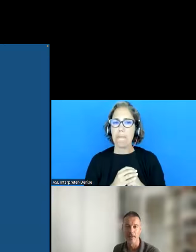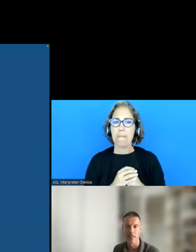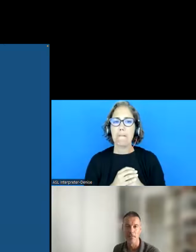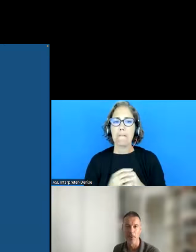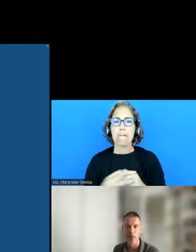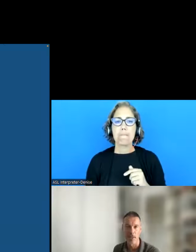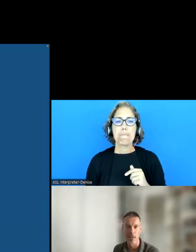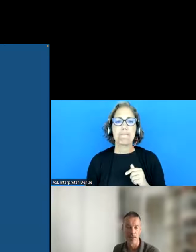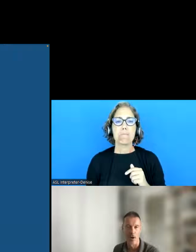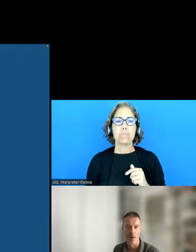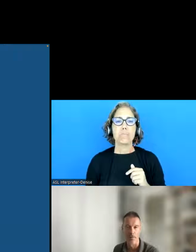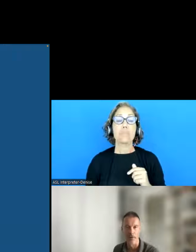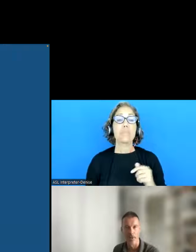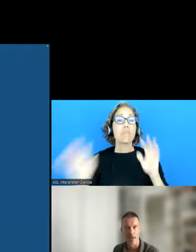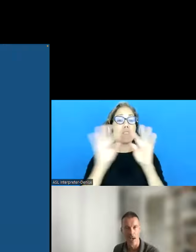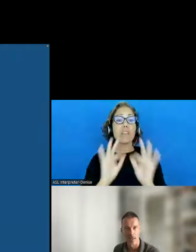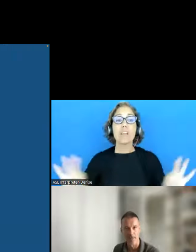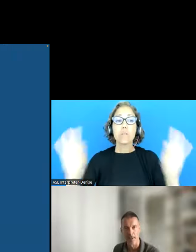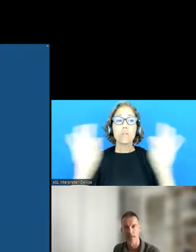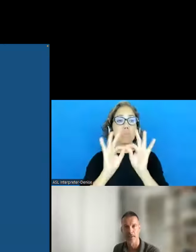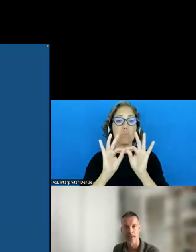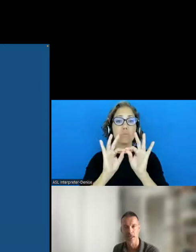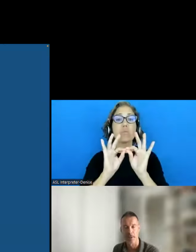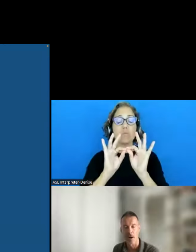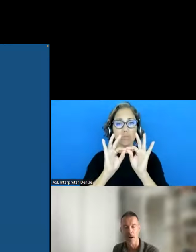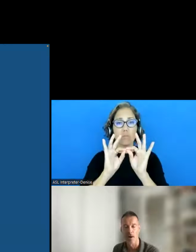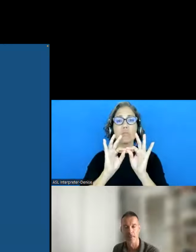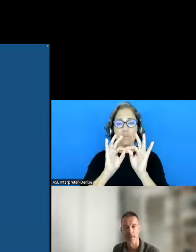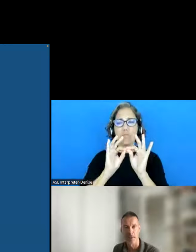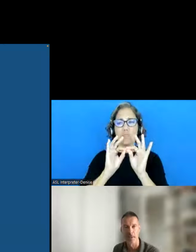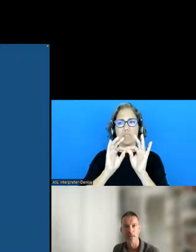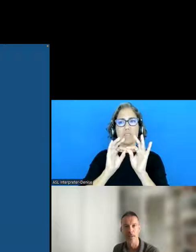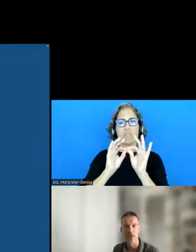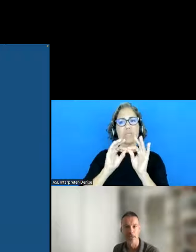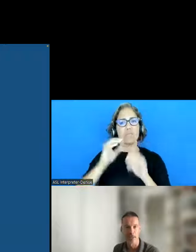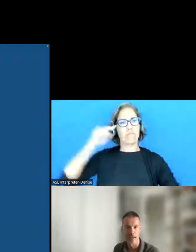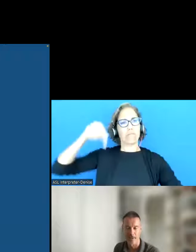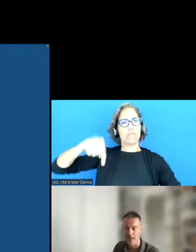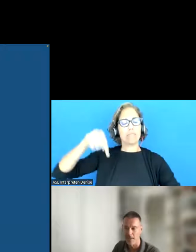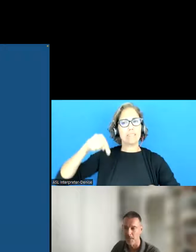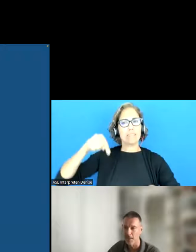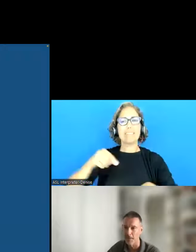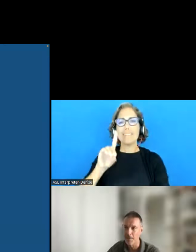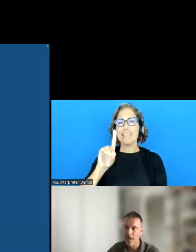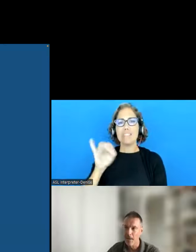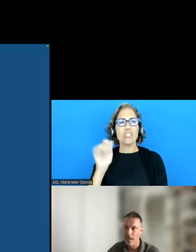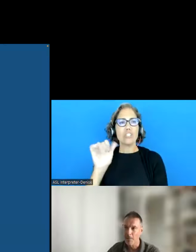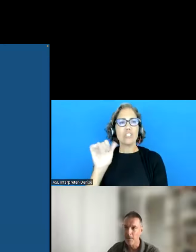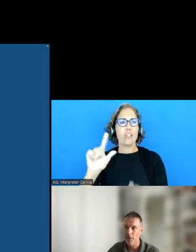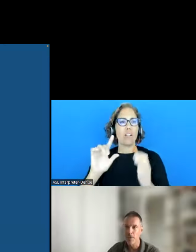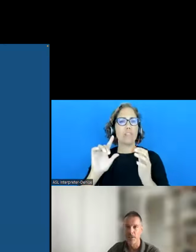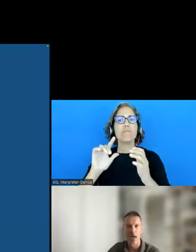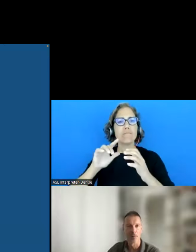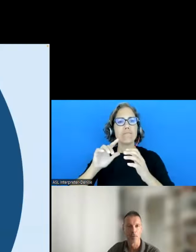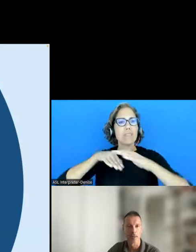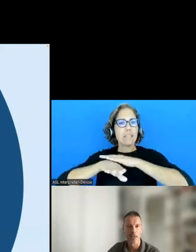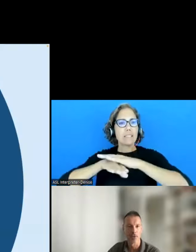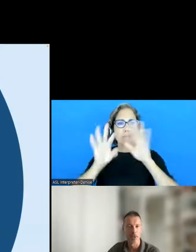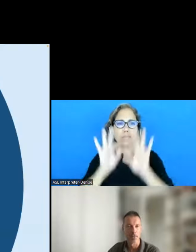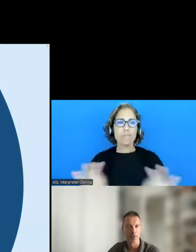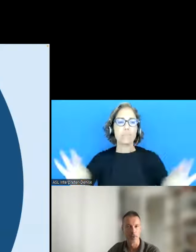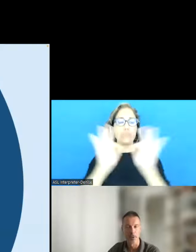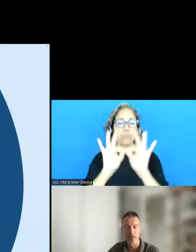the importance of this aspect of digital accessibility. Before we start, we would